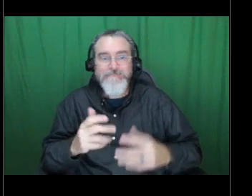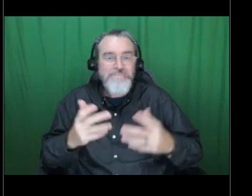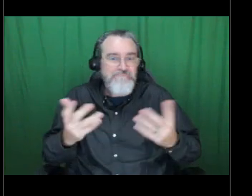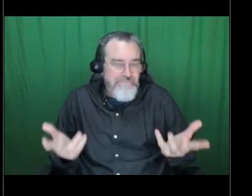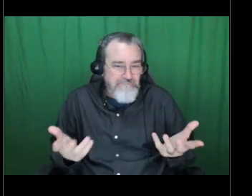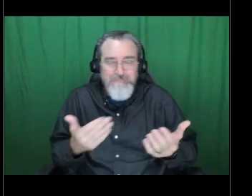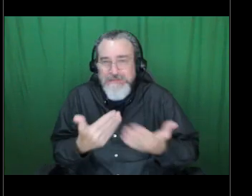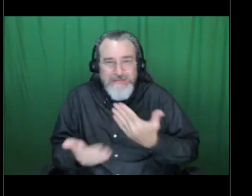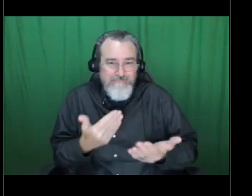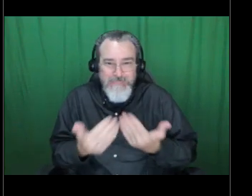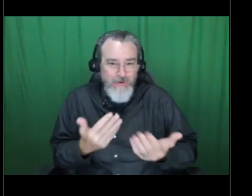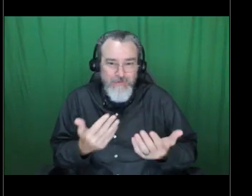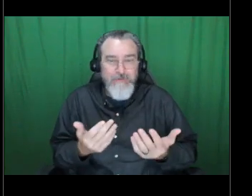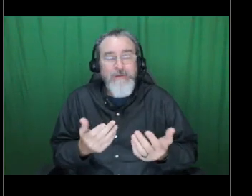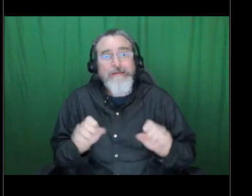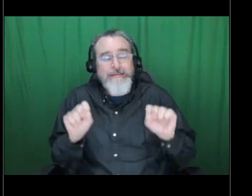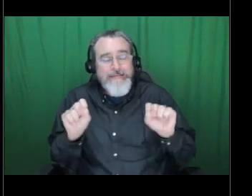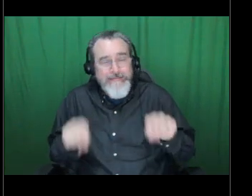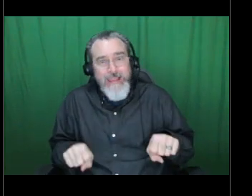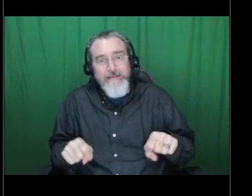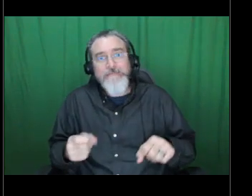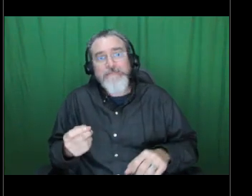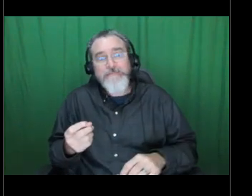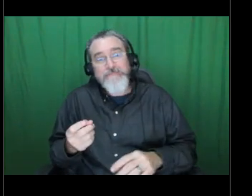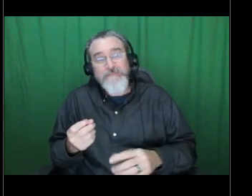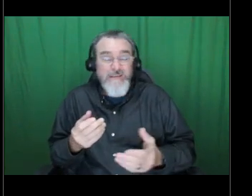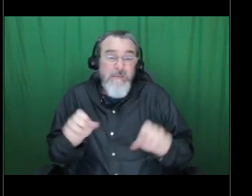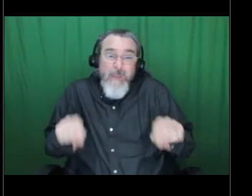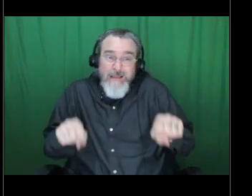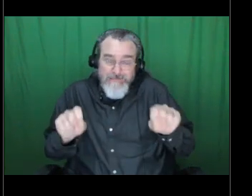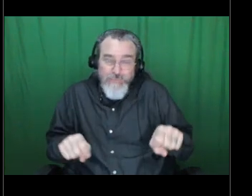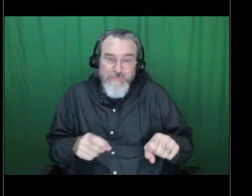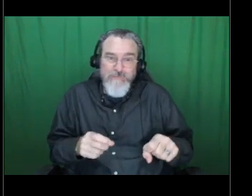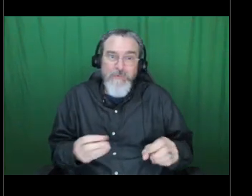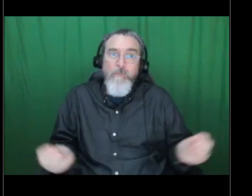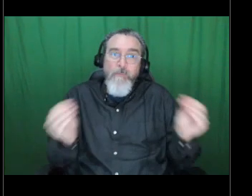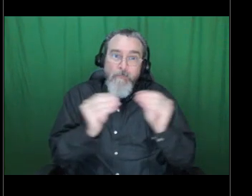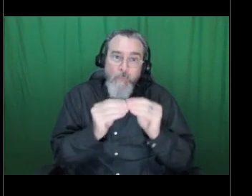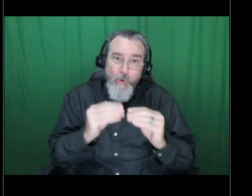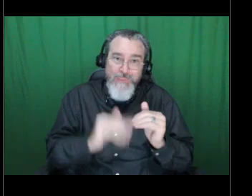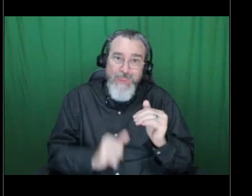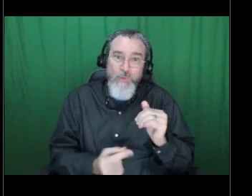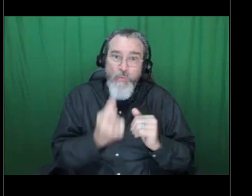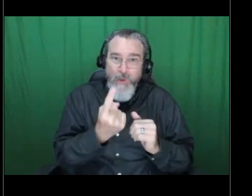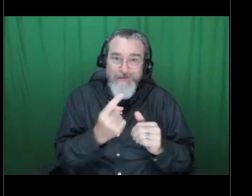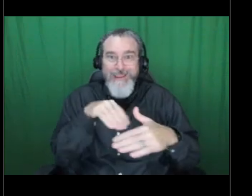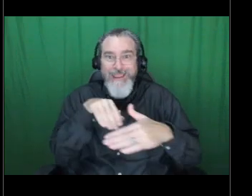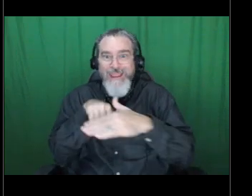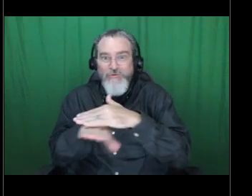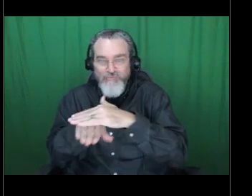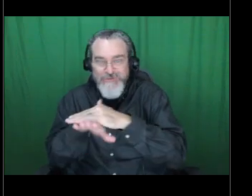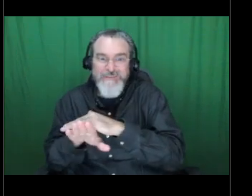accessible entrance may be required when there is more than one ground floor,